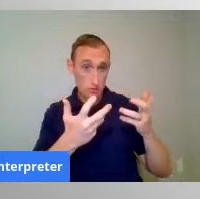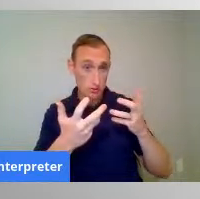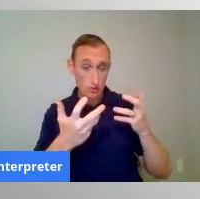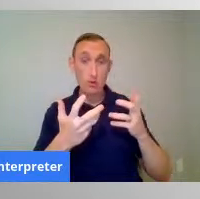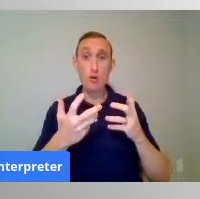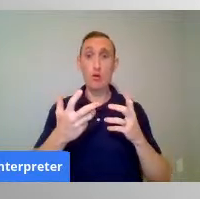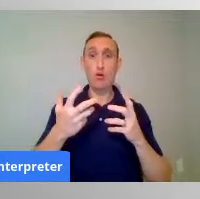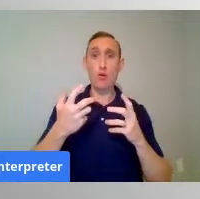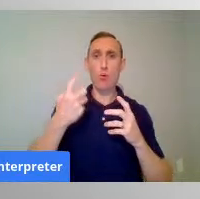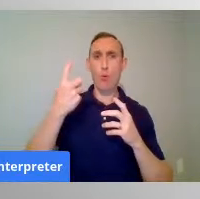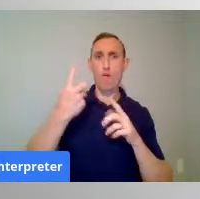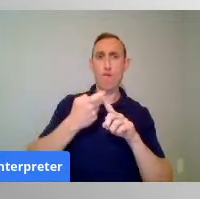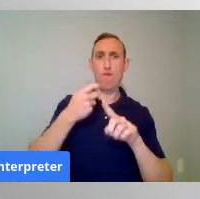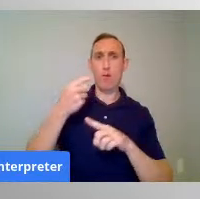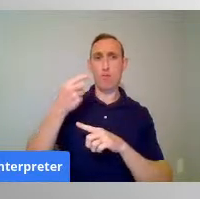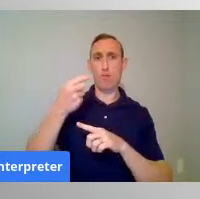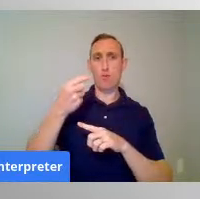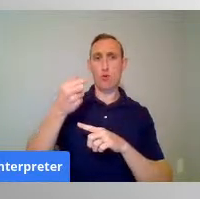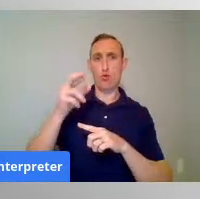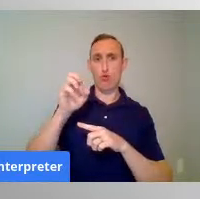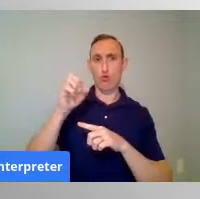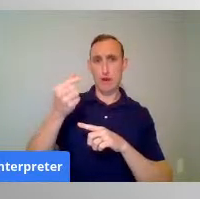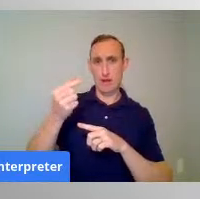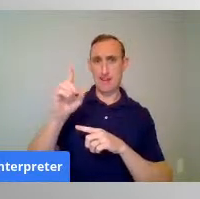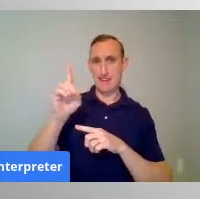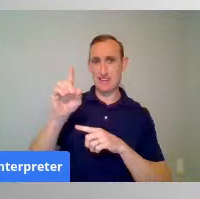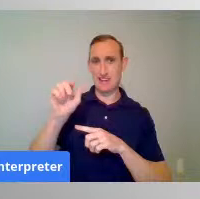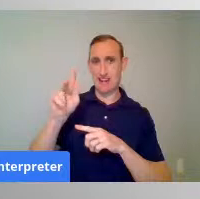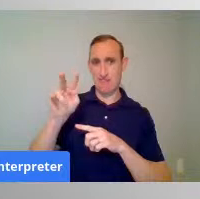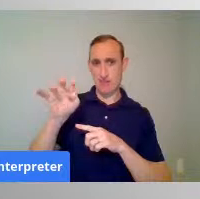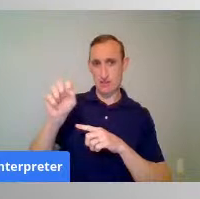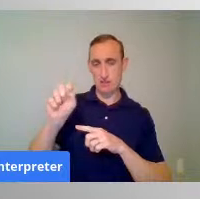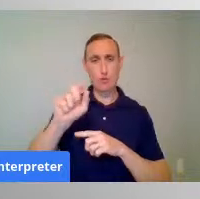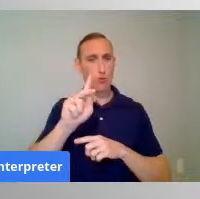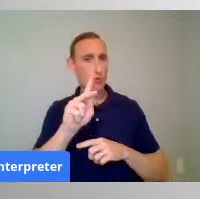There's one from Greg Davis in there. Thank you.